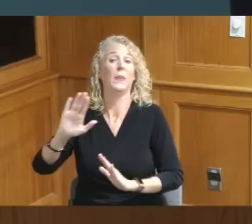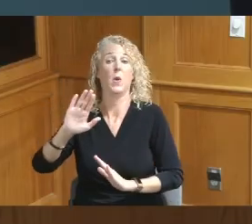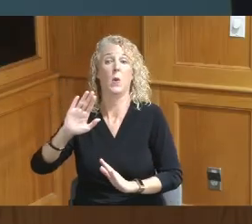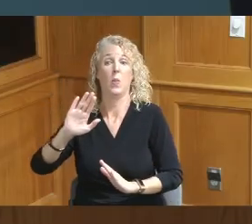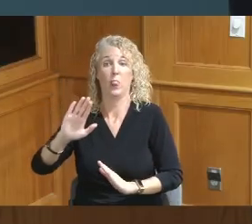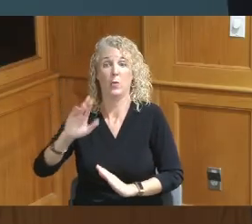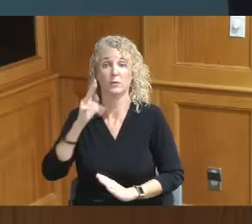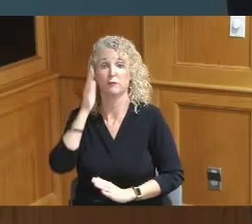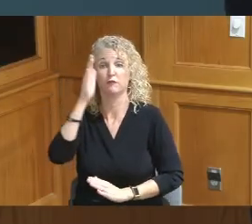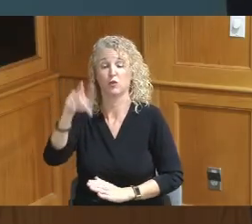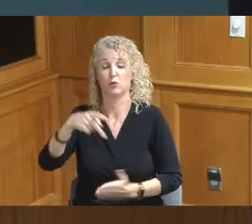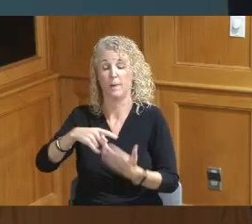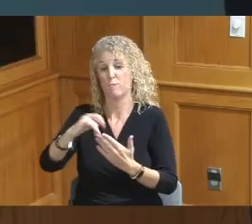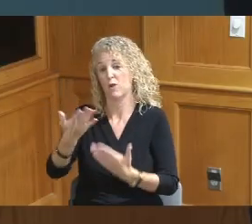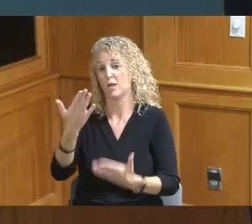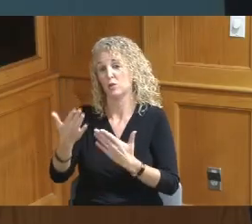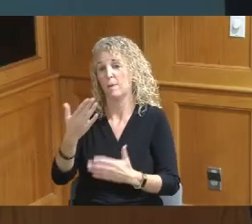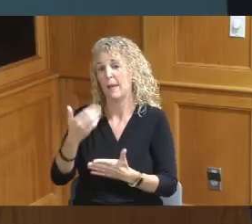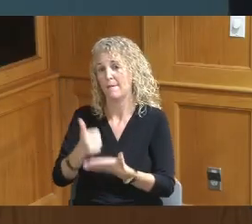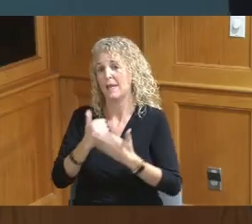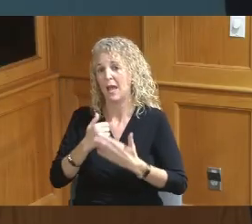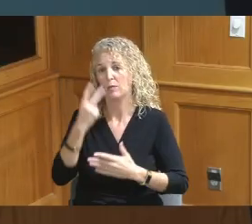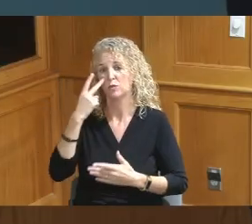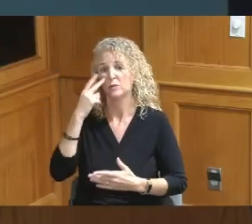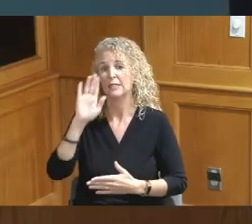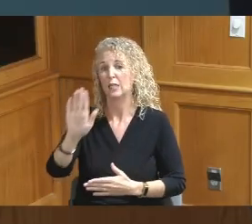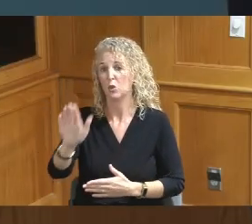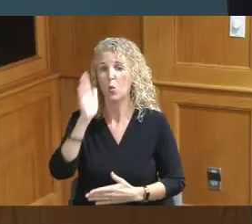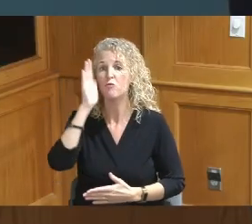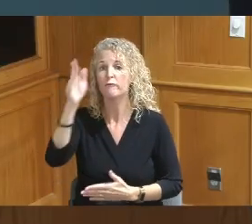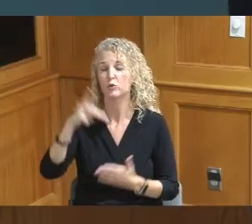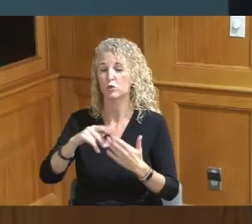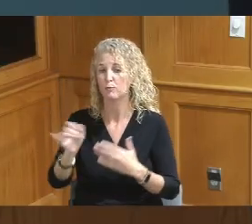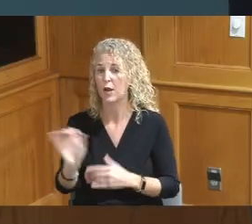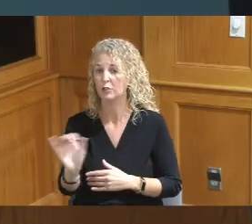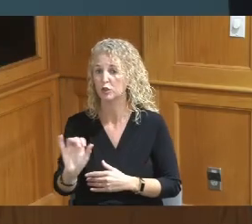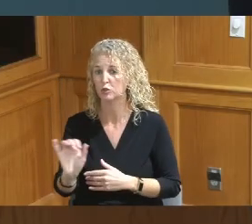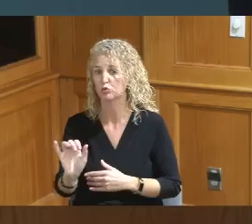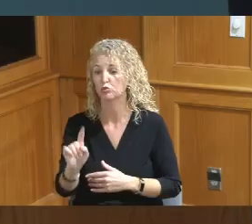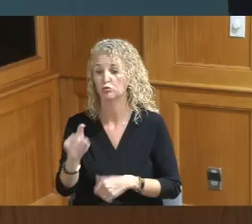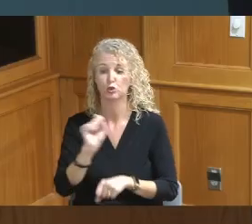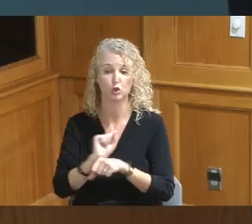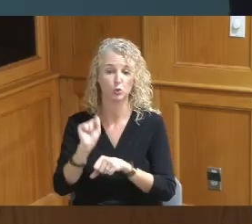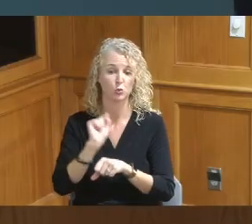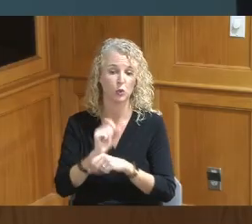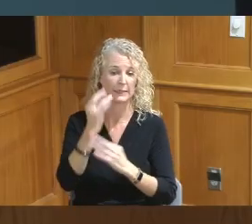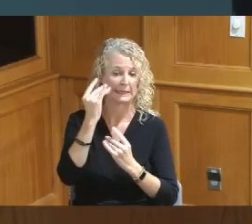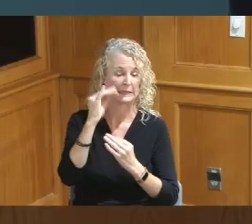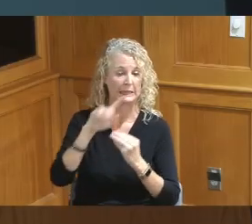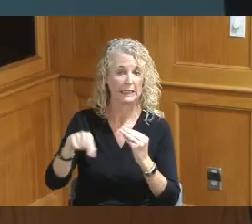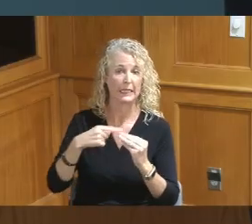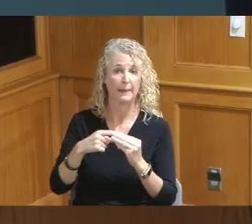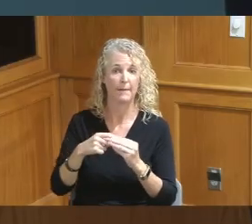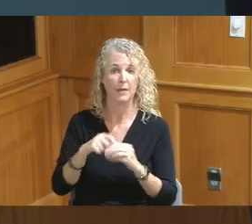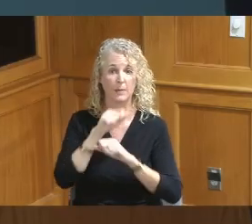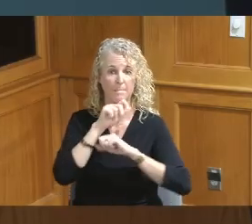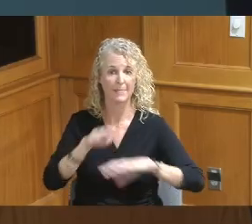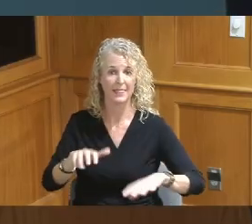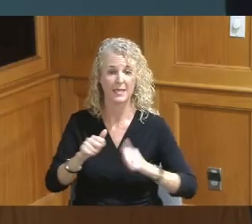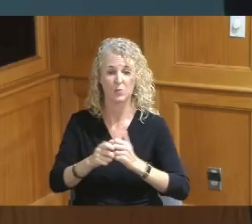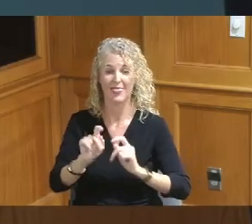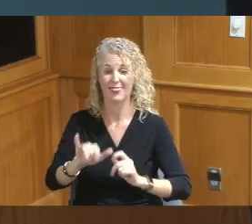pipeline. So it might be useful to have that information from you as to what you all are considering by way of the remaining